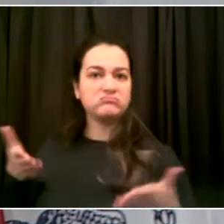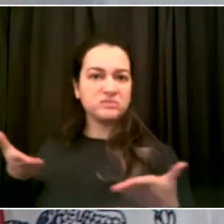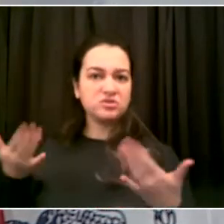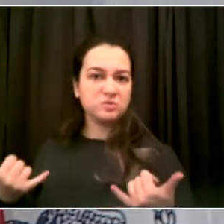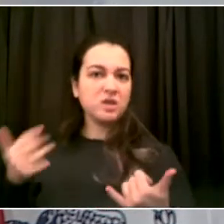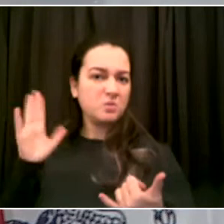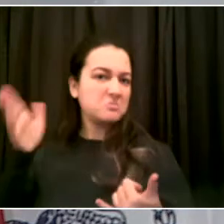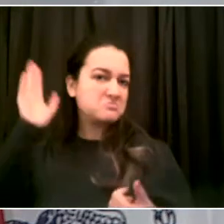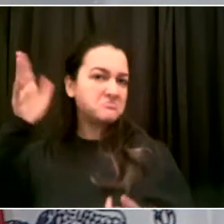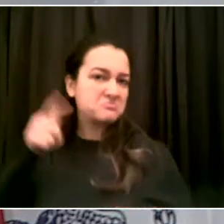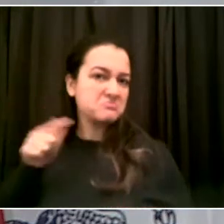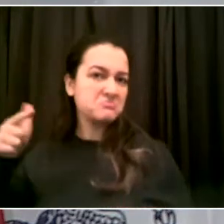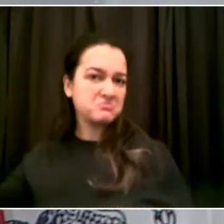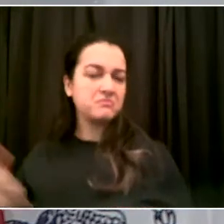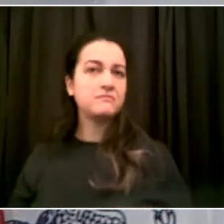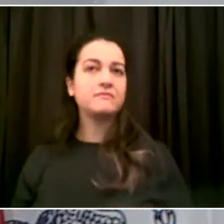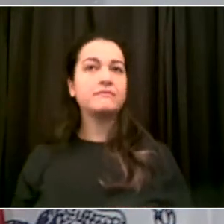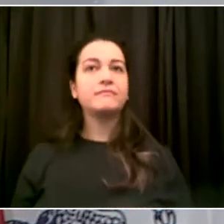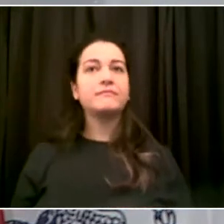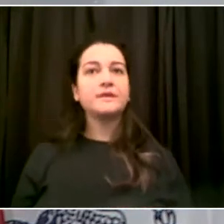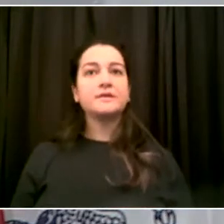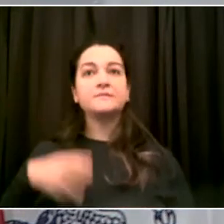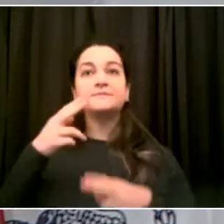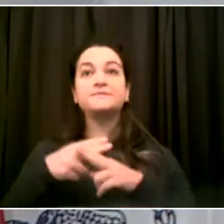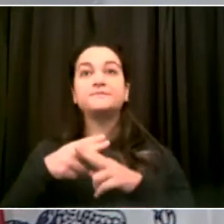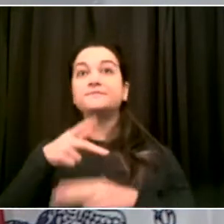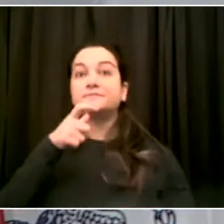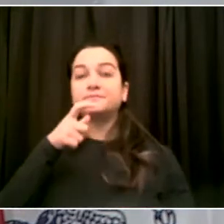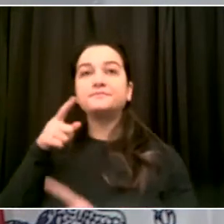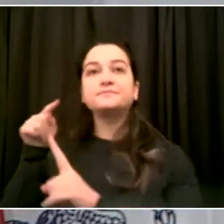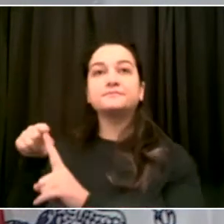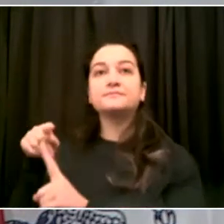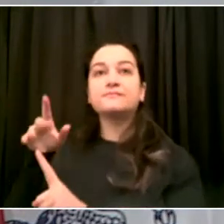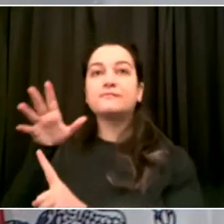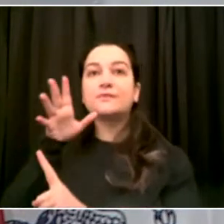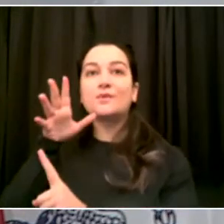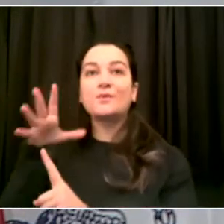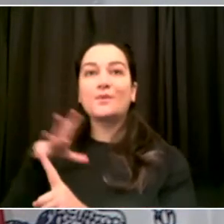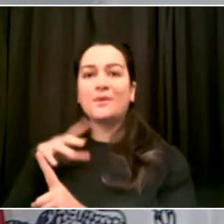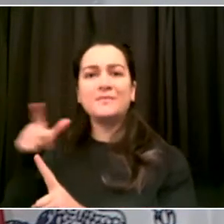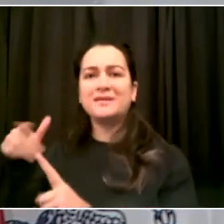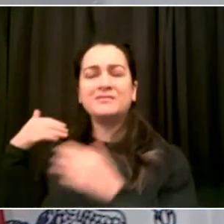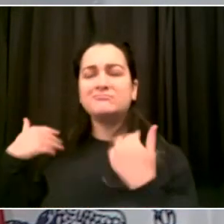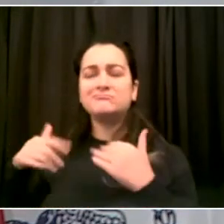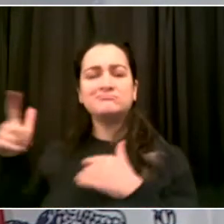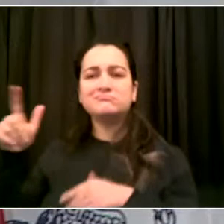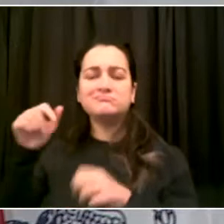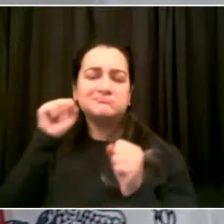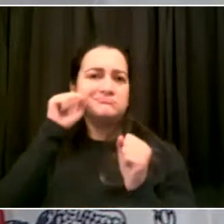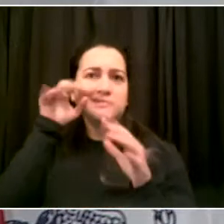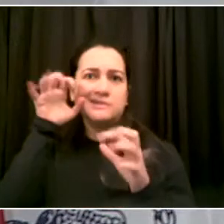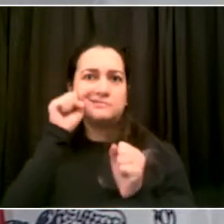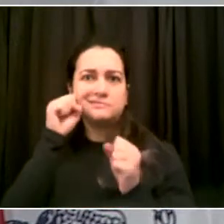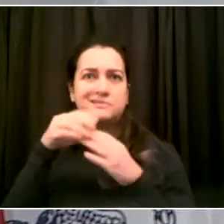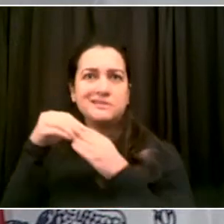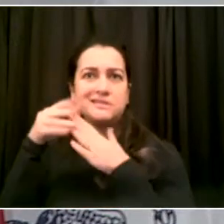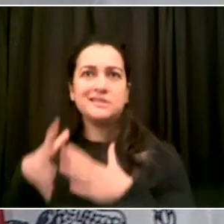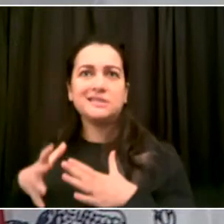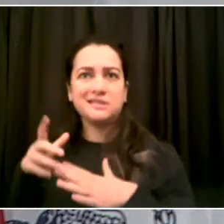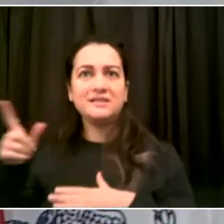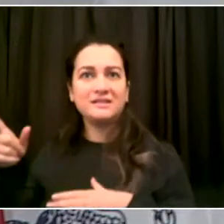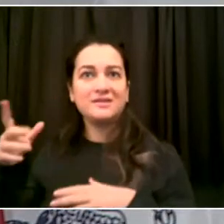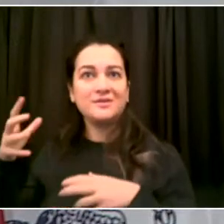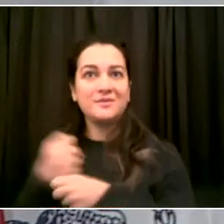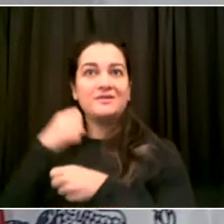for years and years, and her election was a source of tremendous pride to the Asian communities of the city, and